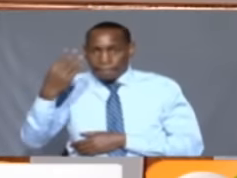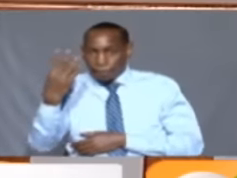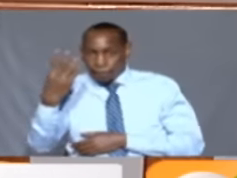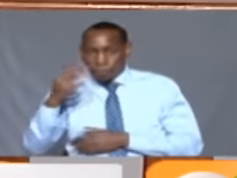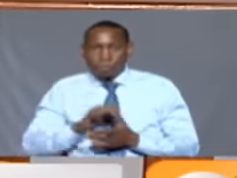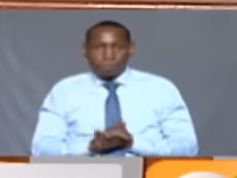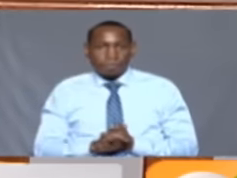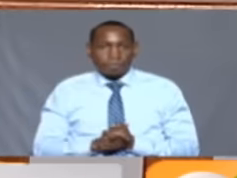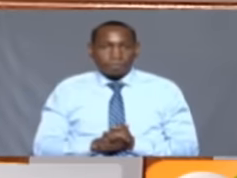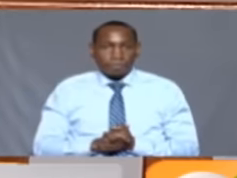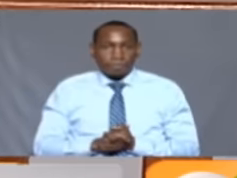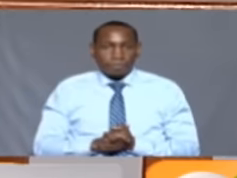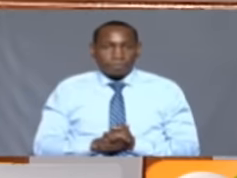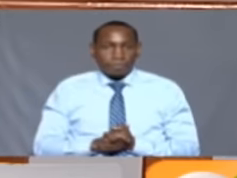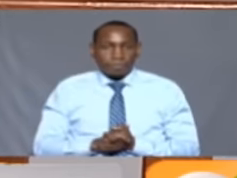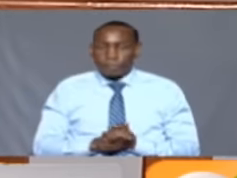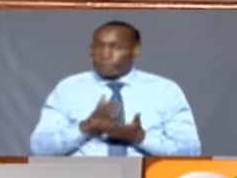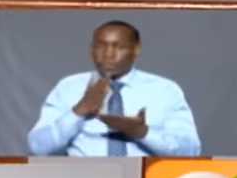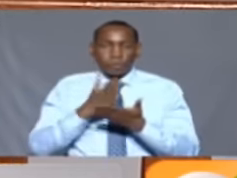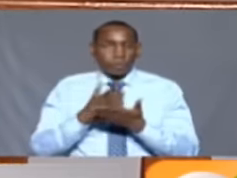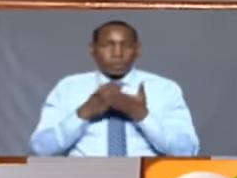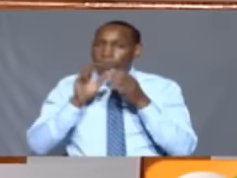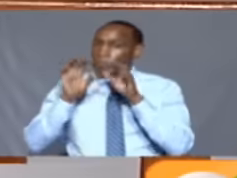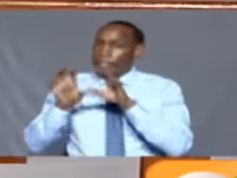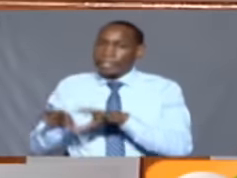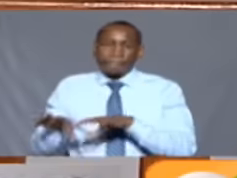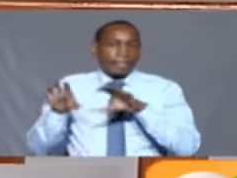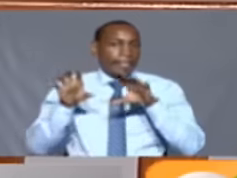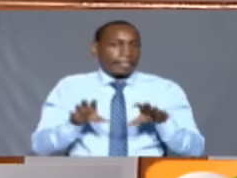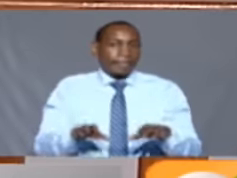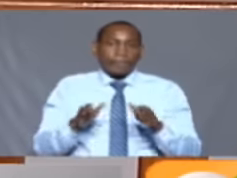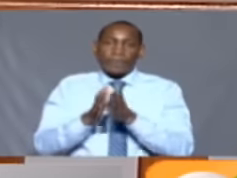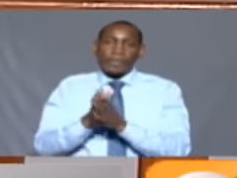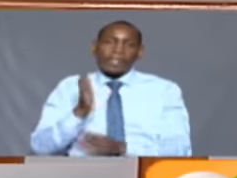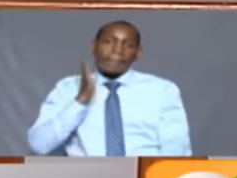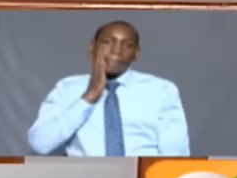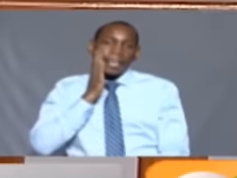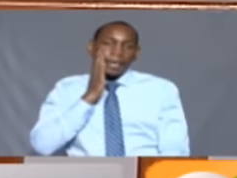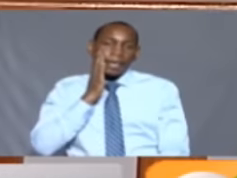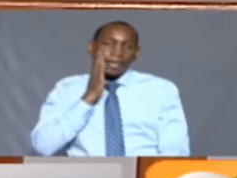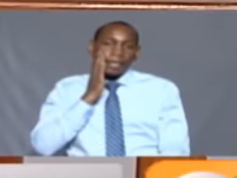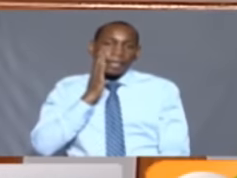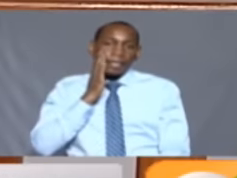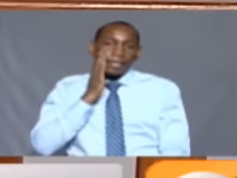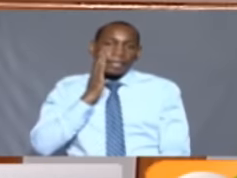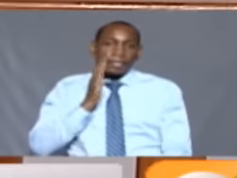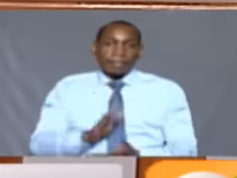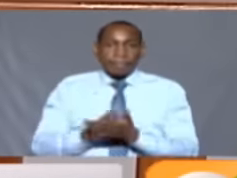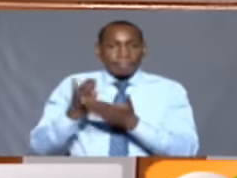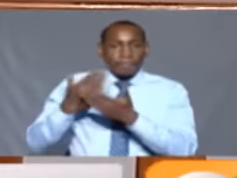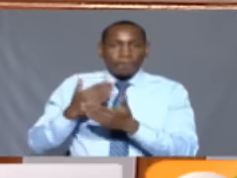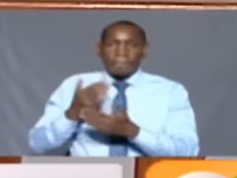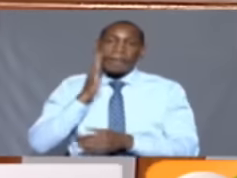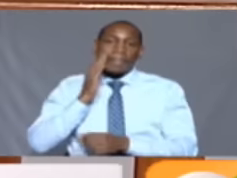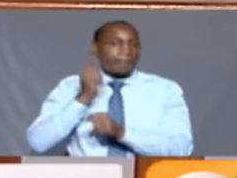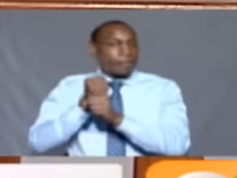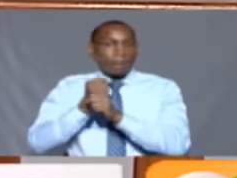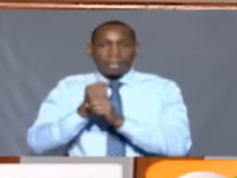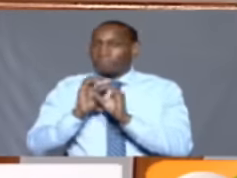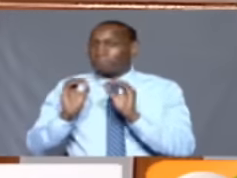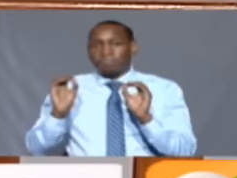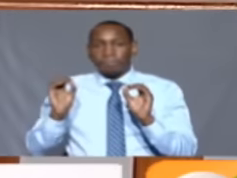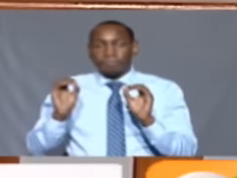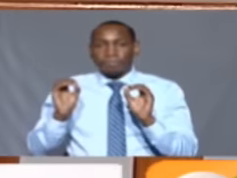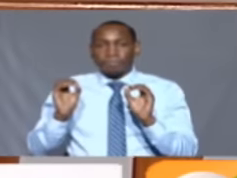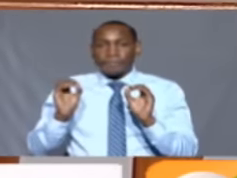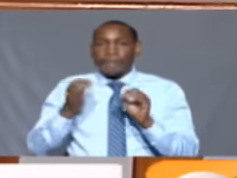then it was really tough with my mom alone. Back then she didn't have a job. She